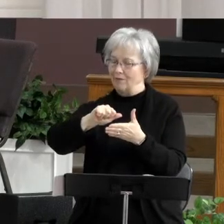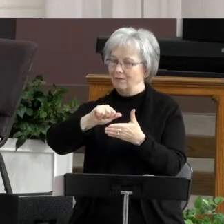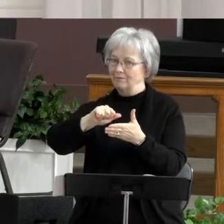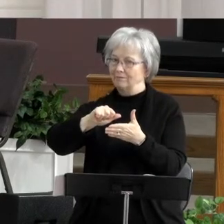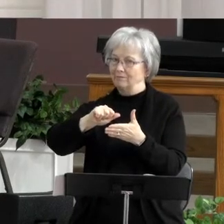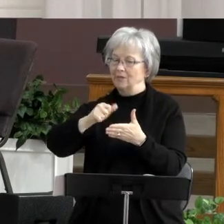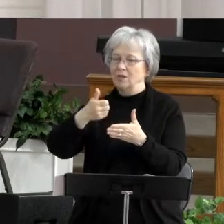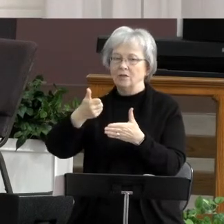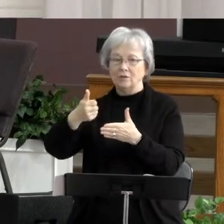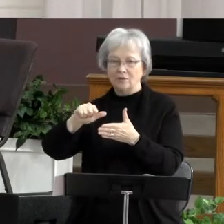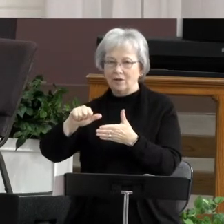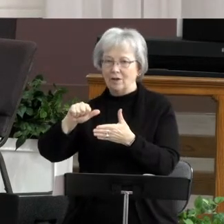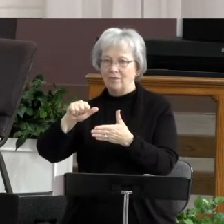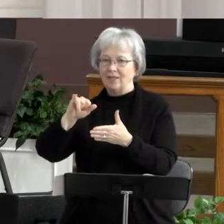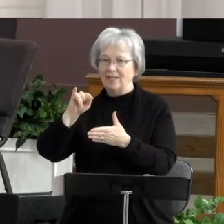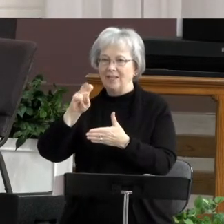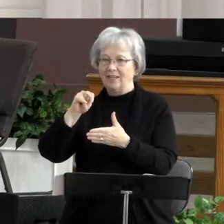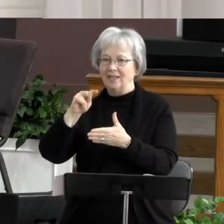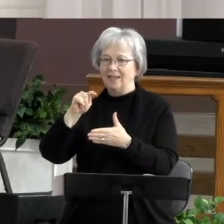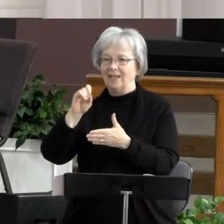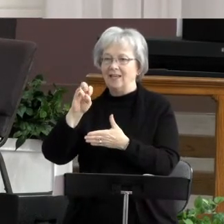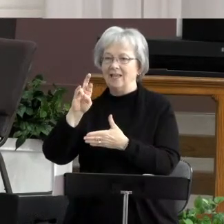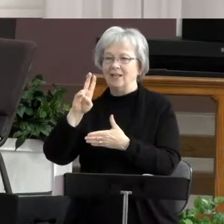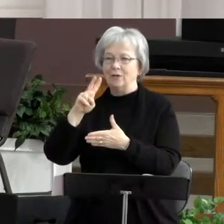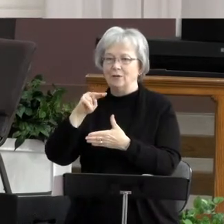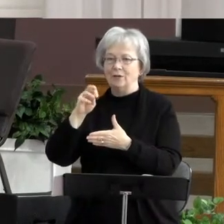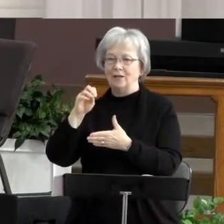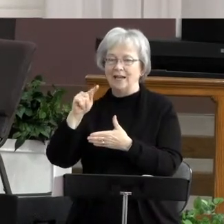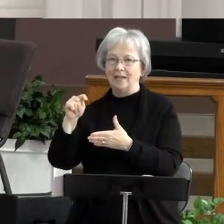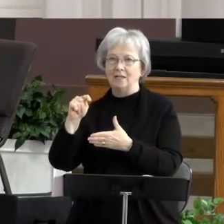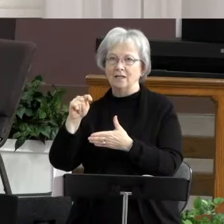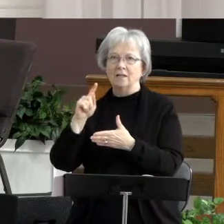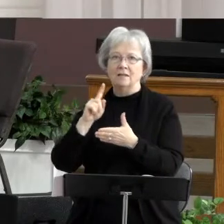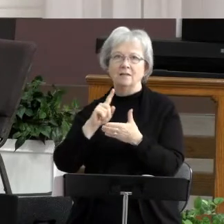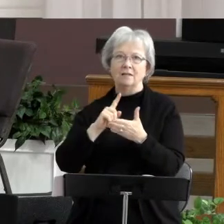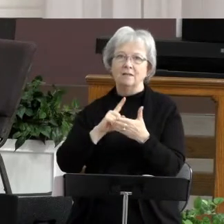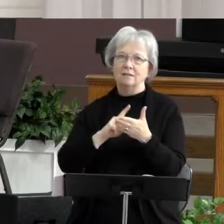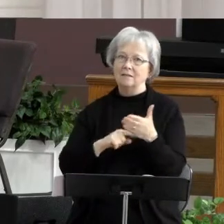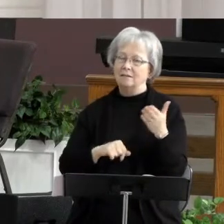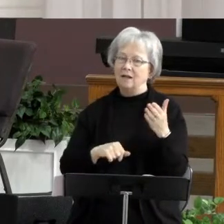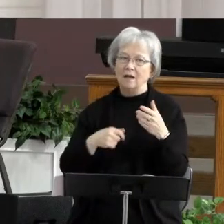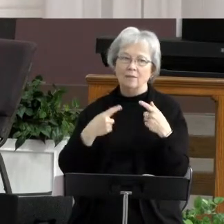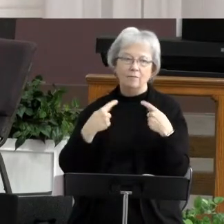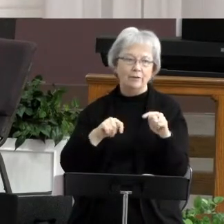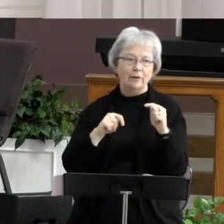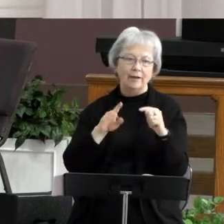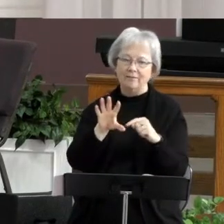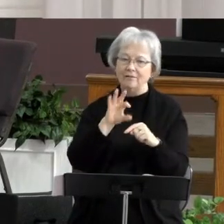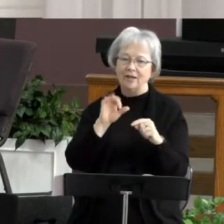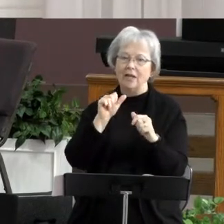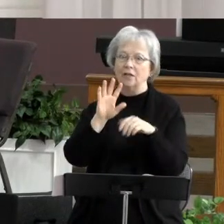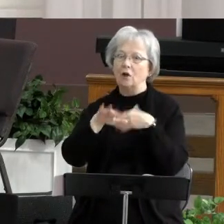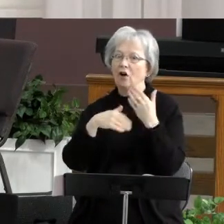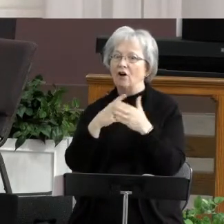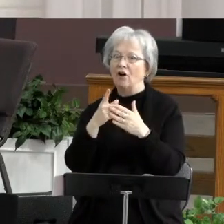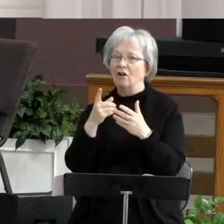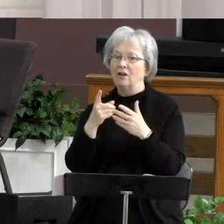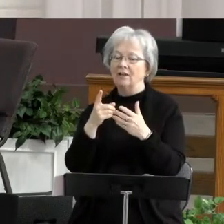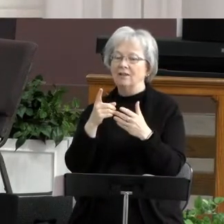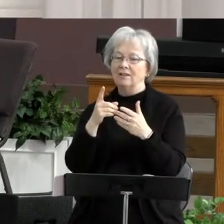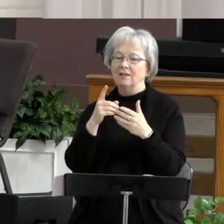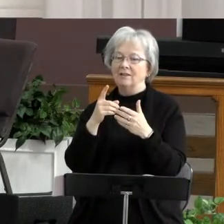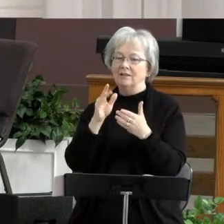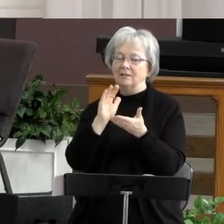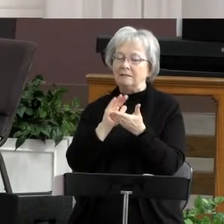turn off the internet, and quit trying to find out all the details you possibly can. There's too much garbage out